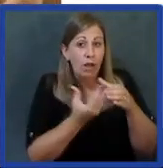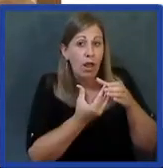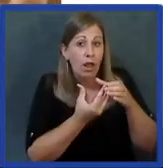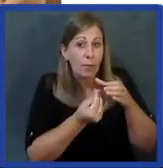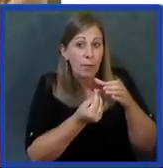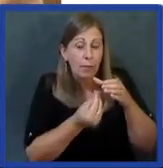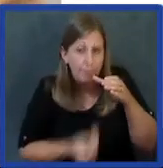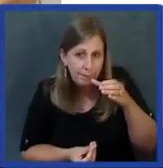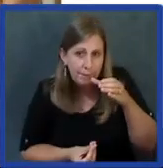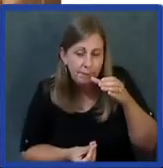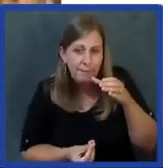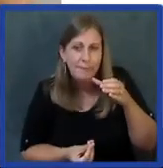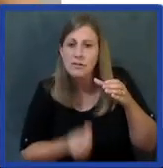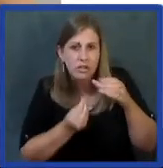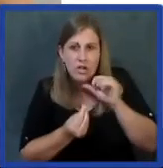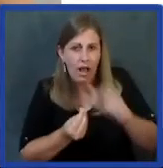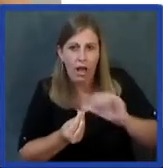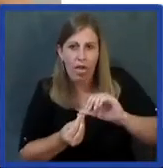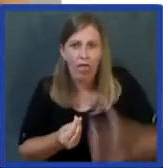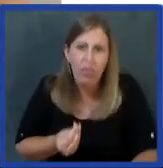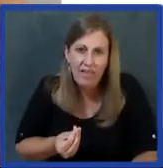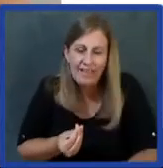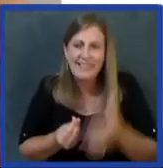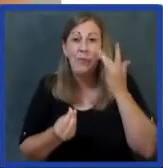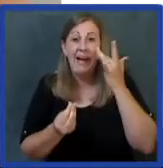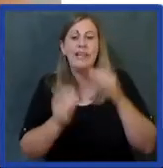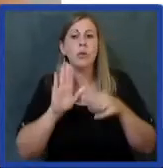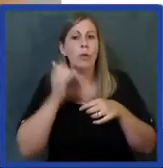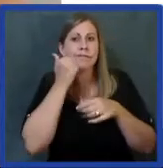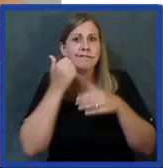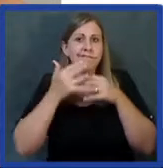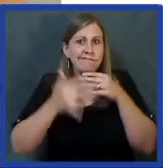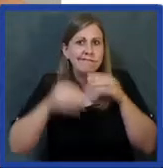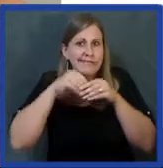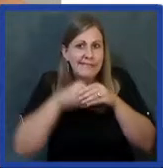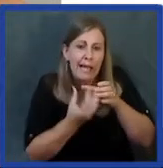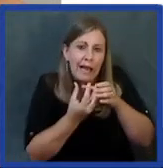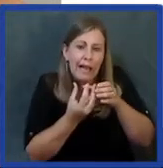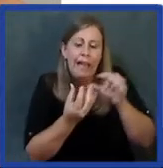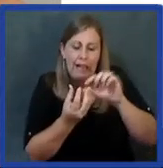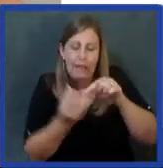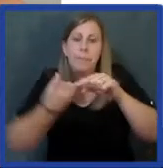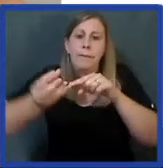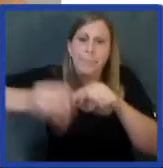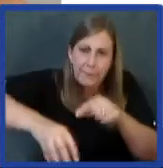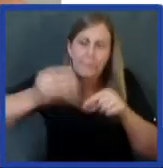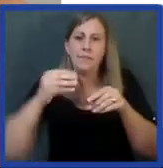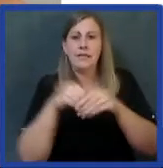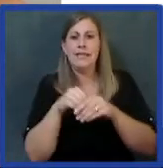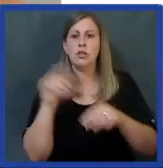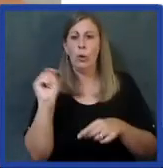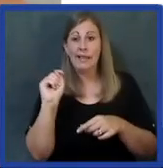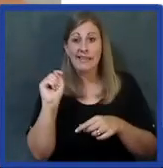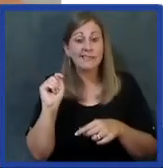your flow has been collected in this cup. You take your cup, if you're at home, dump it in the toilet, rinse it out, reinsert. If